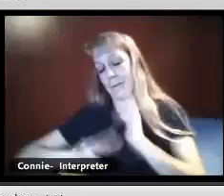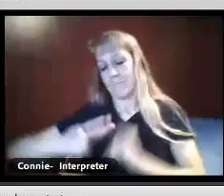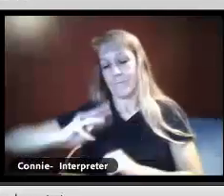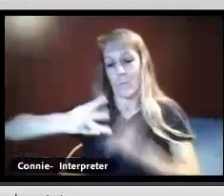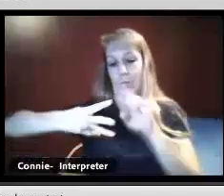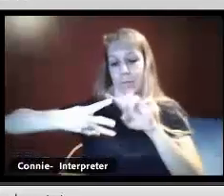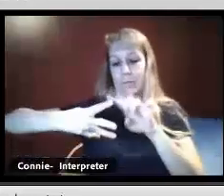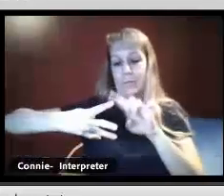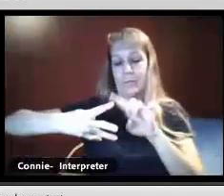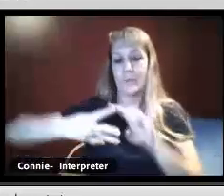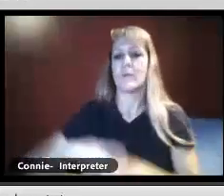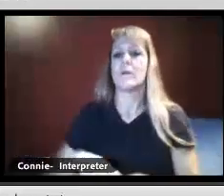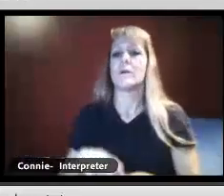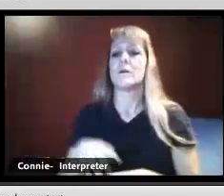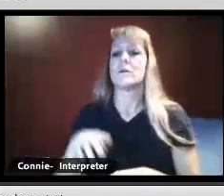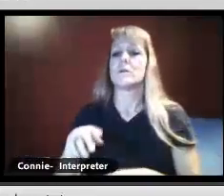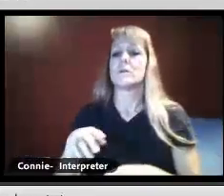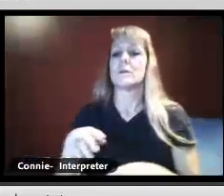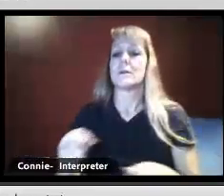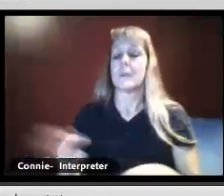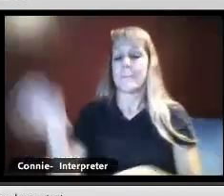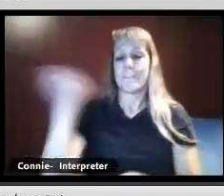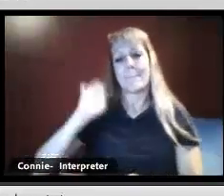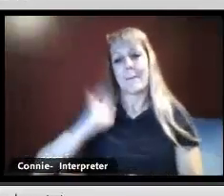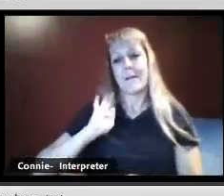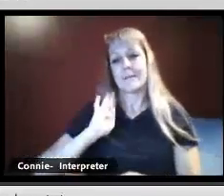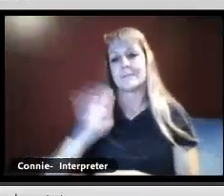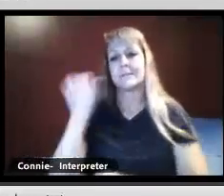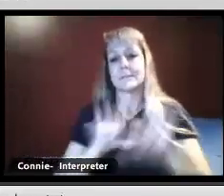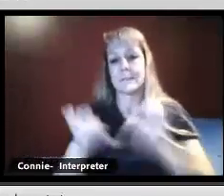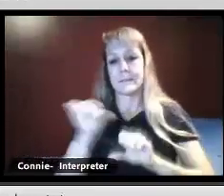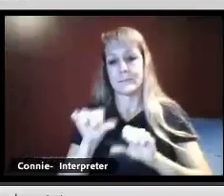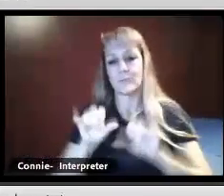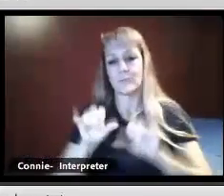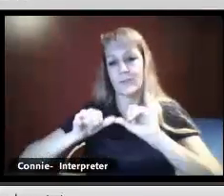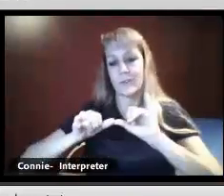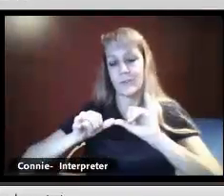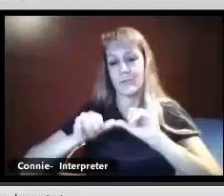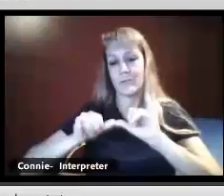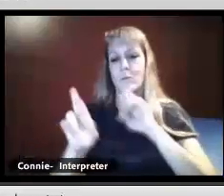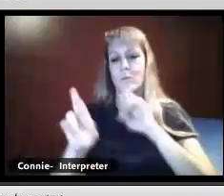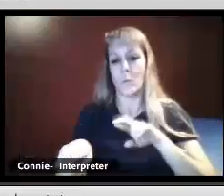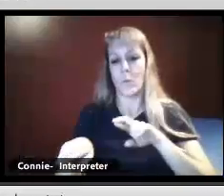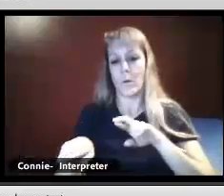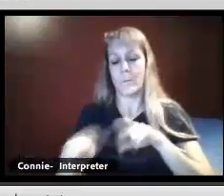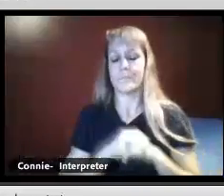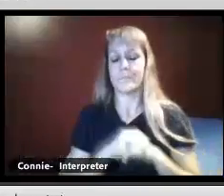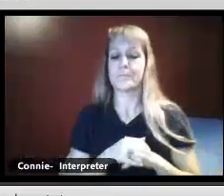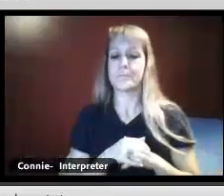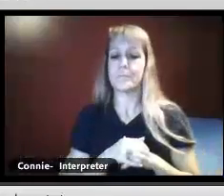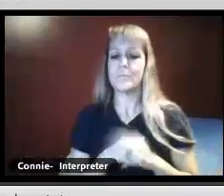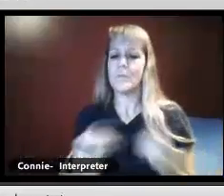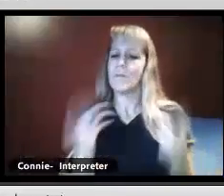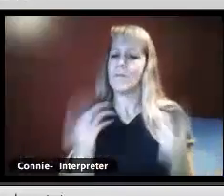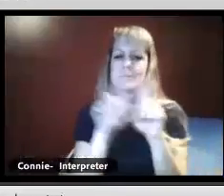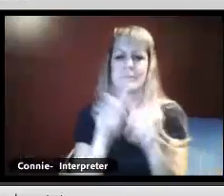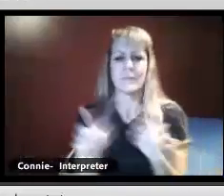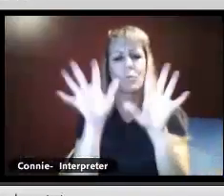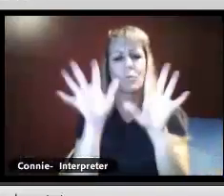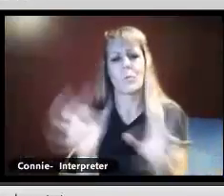link for past science and engineering reports. So there's a lot of wonderful things